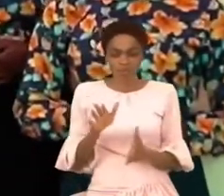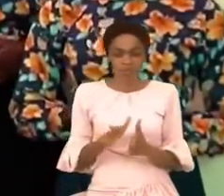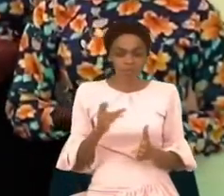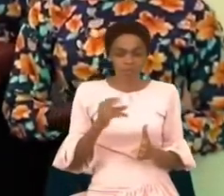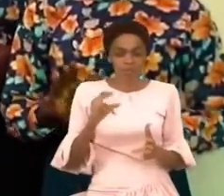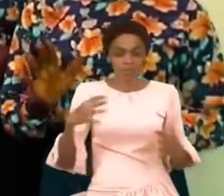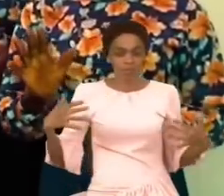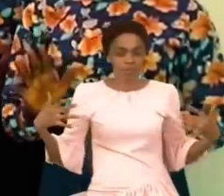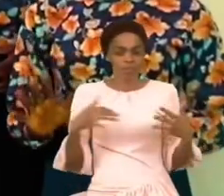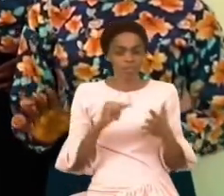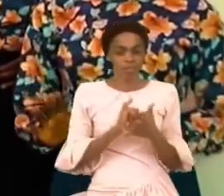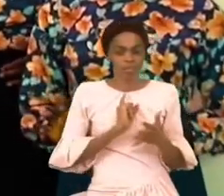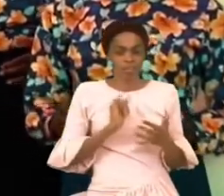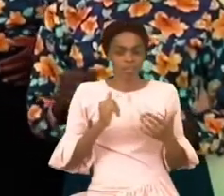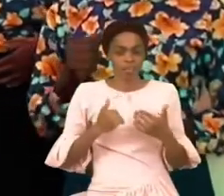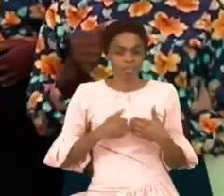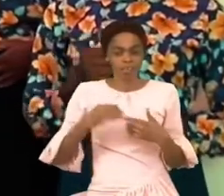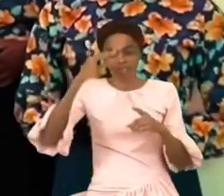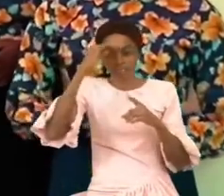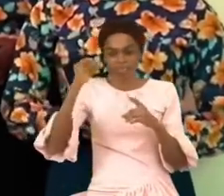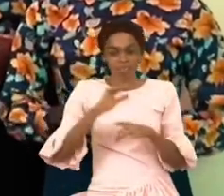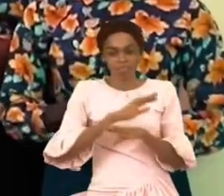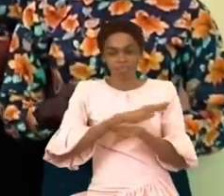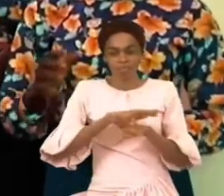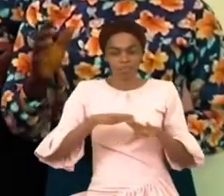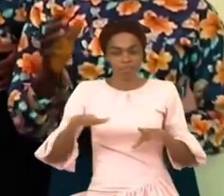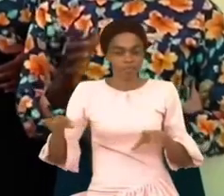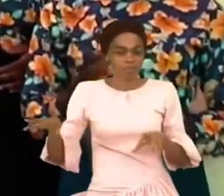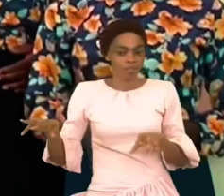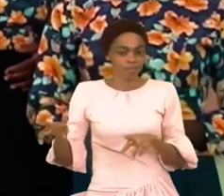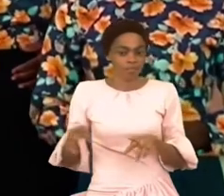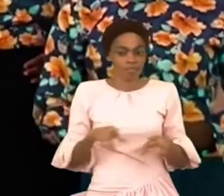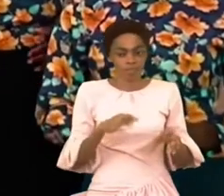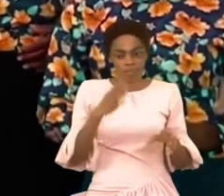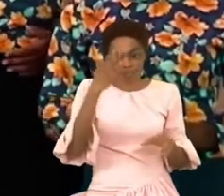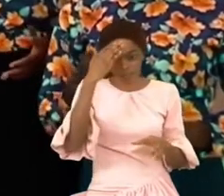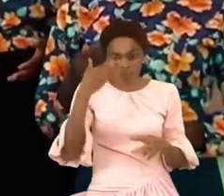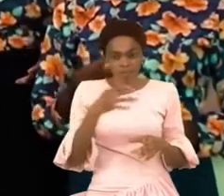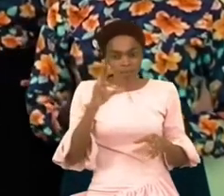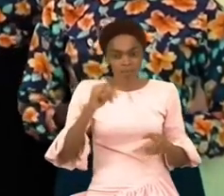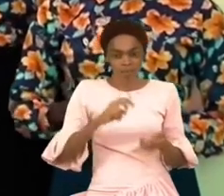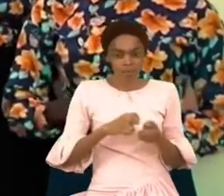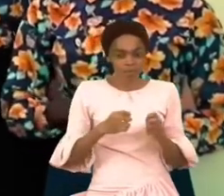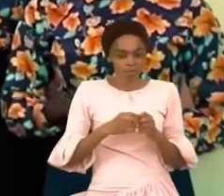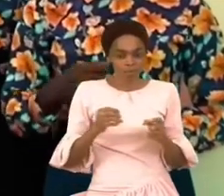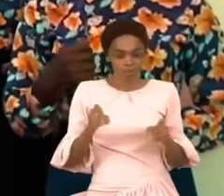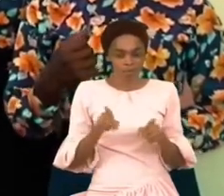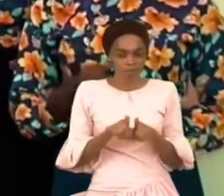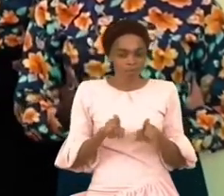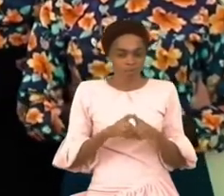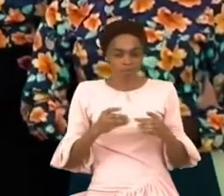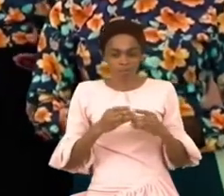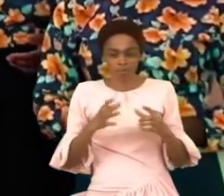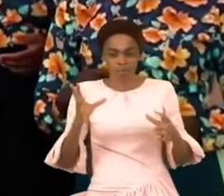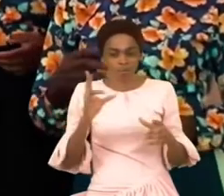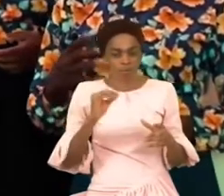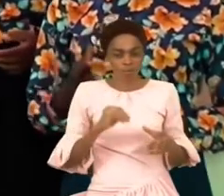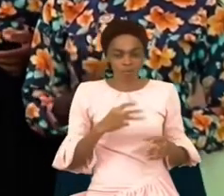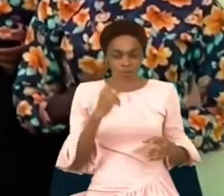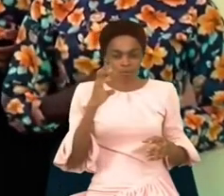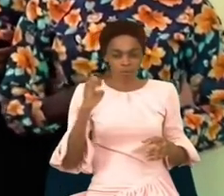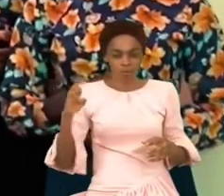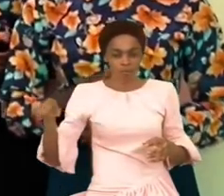know, there's no problem to be, there's no weapon too strong, there is nothing for